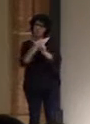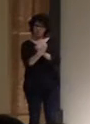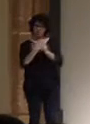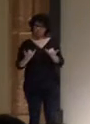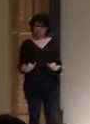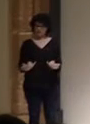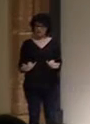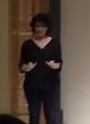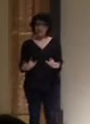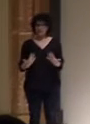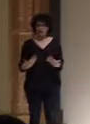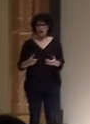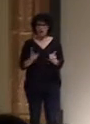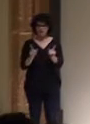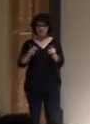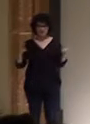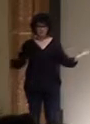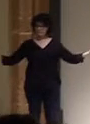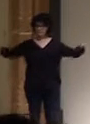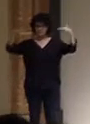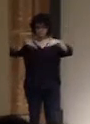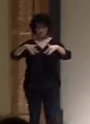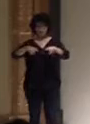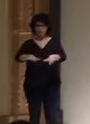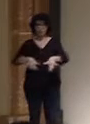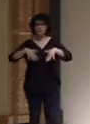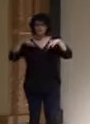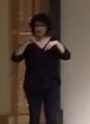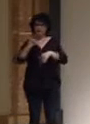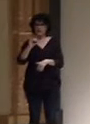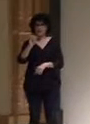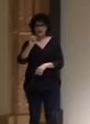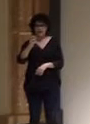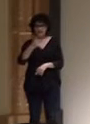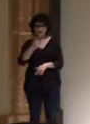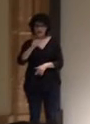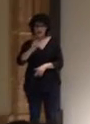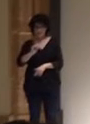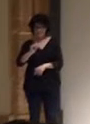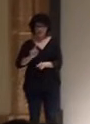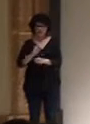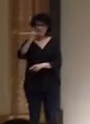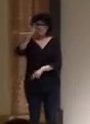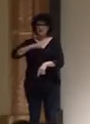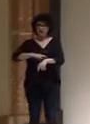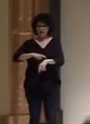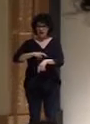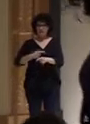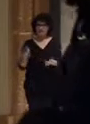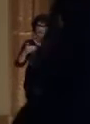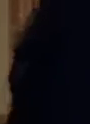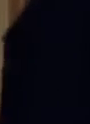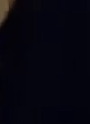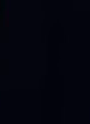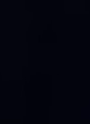meeting. IETM's first return to Portugal in 20 years. It was in Lisbon 20 years ago. Since